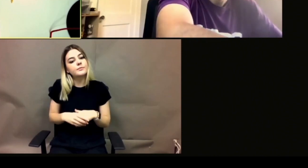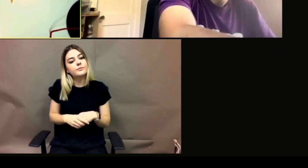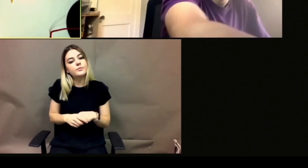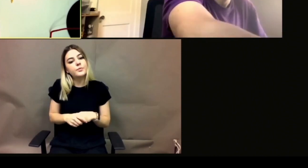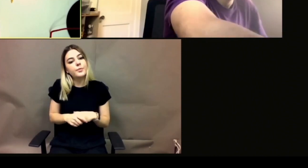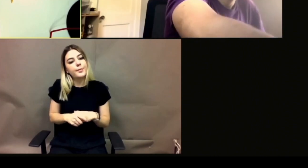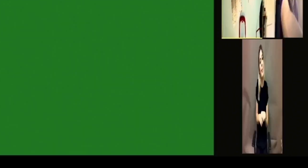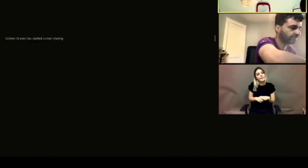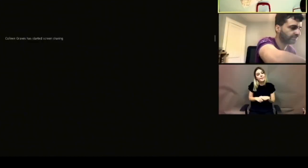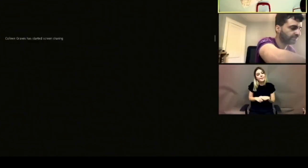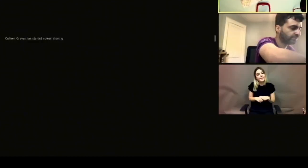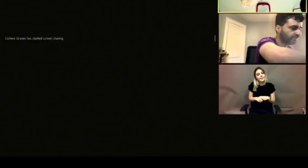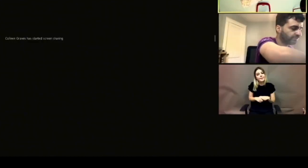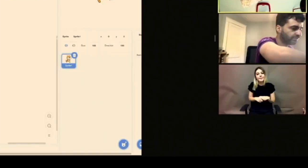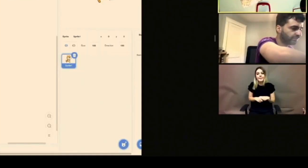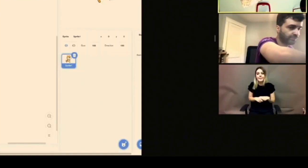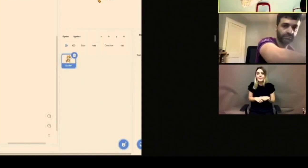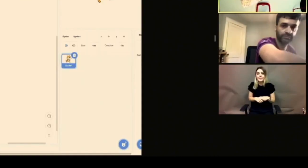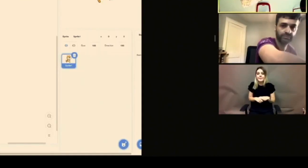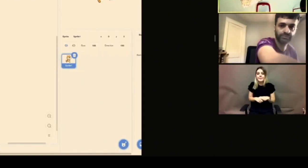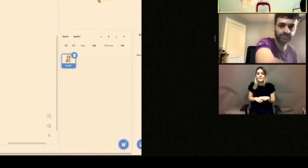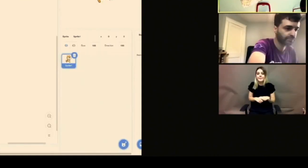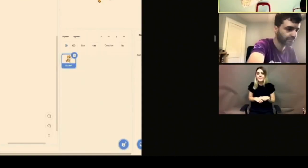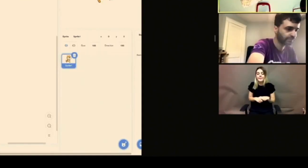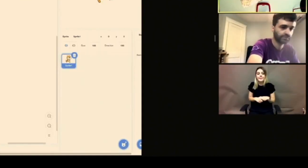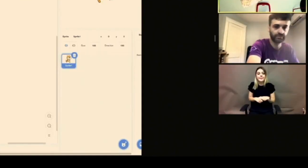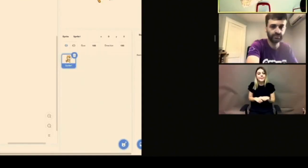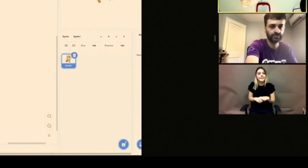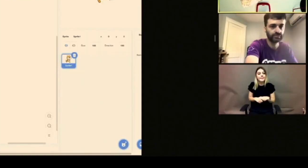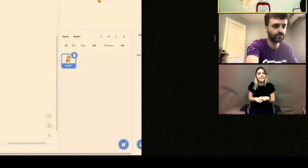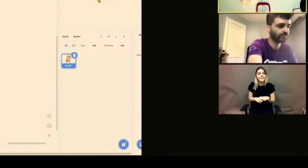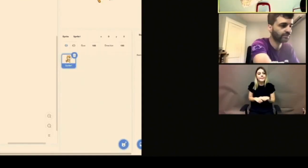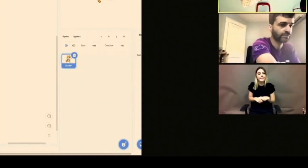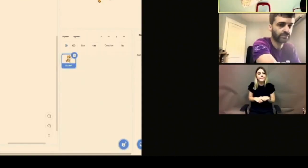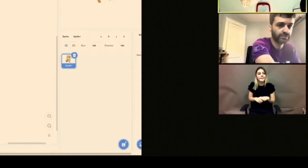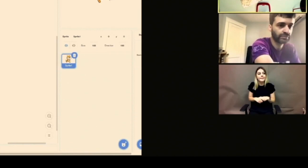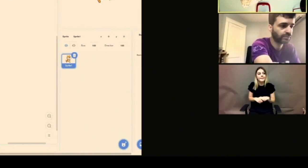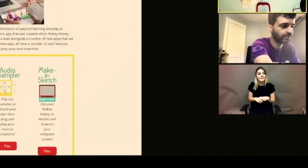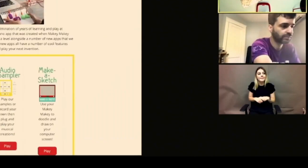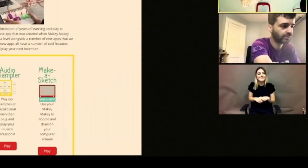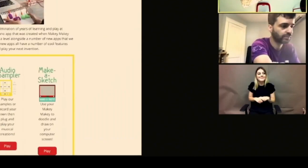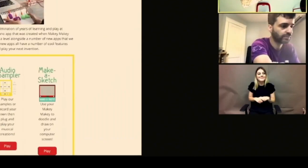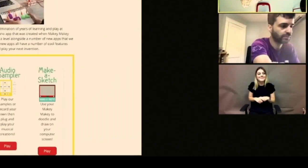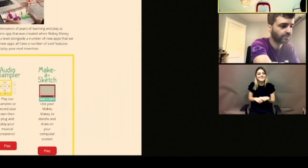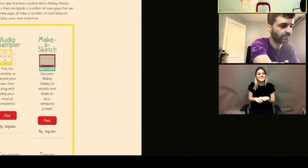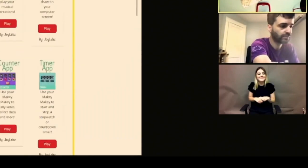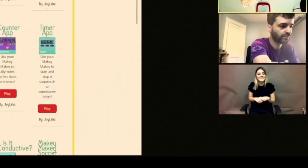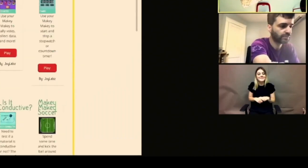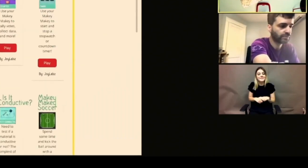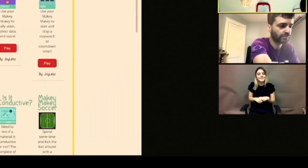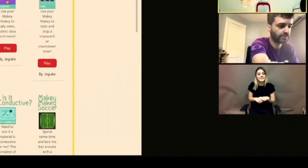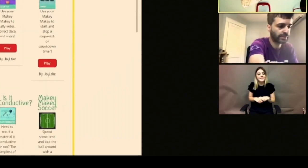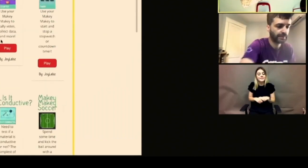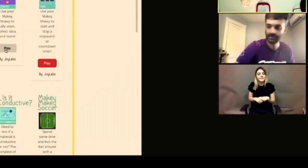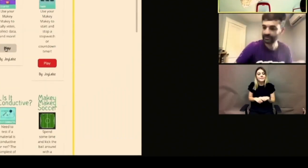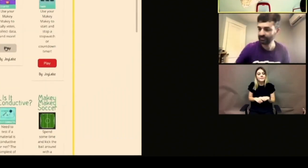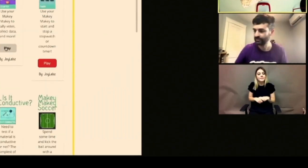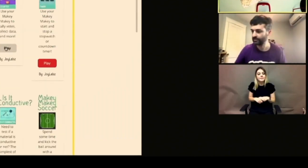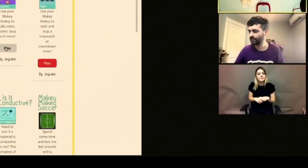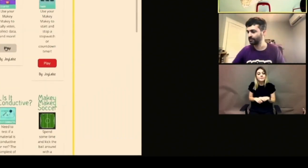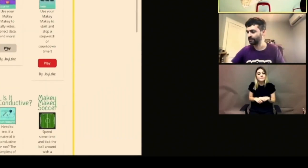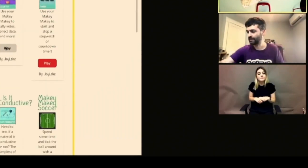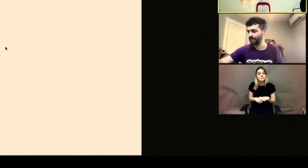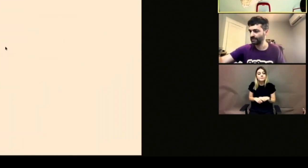I'm here. I think I'm showing my whole guy. In fact, I'll go back